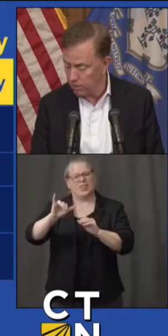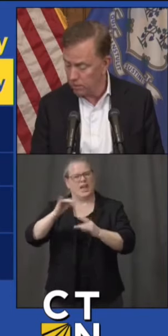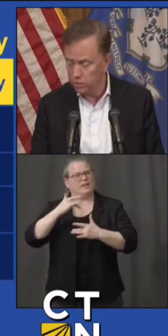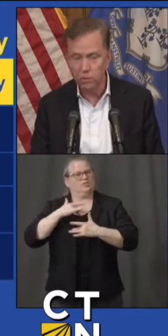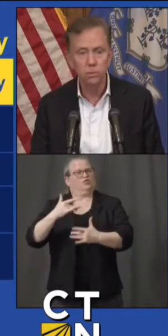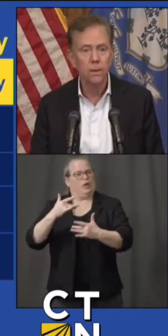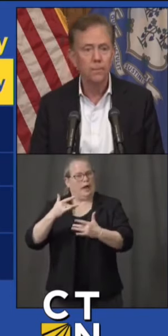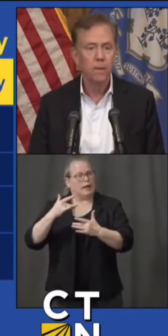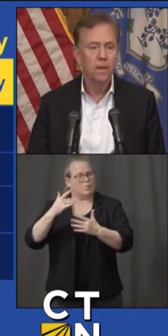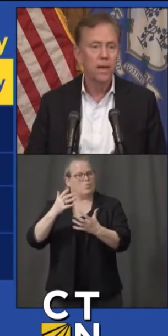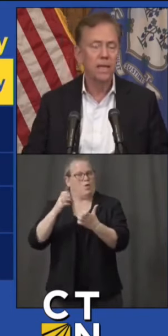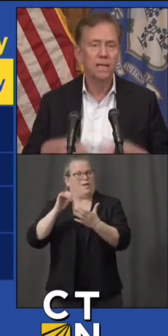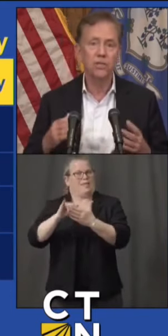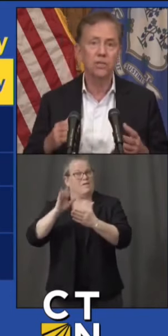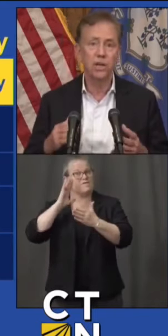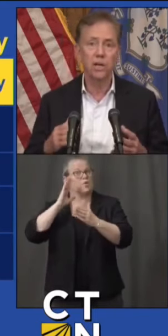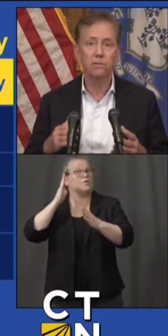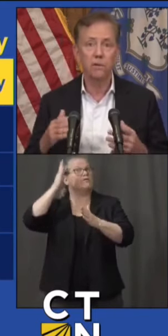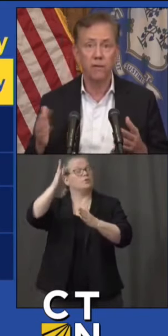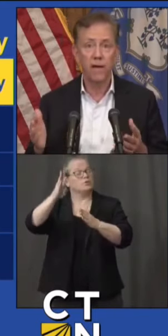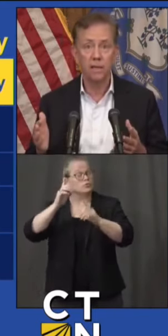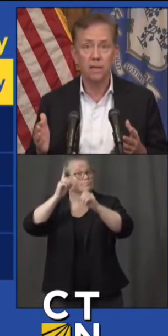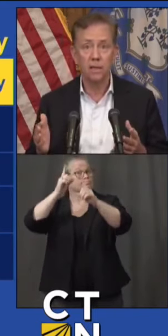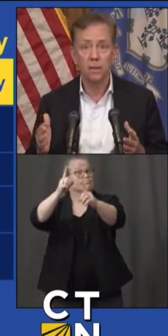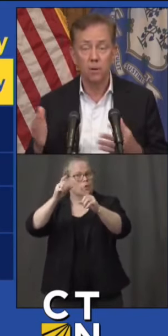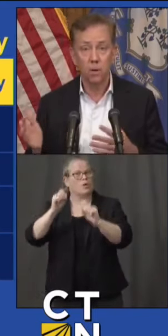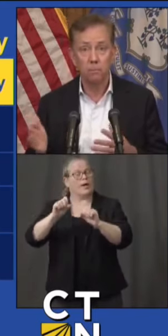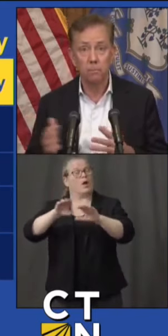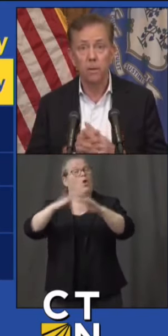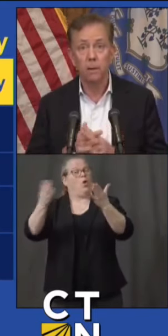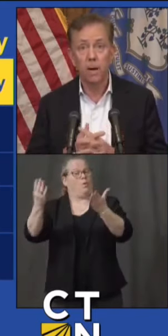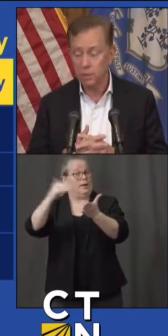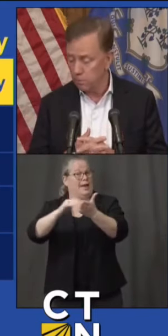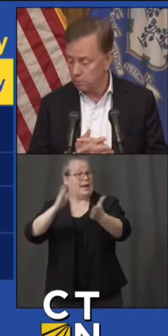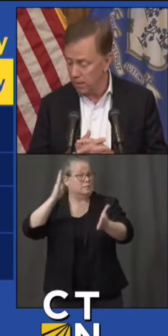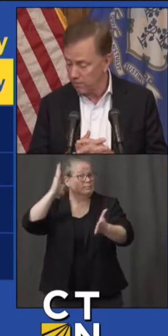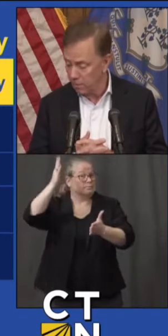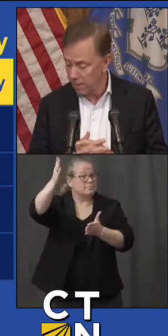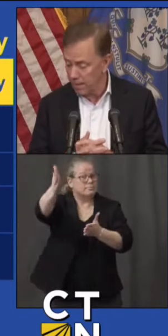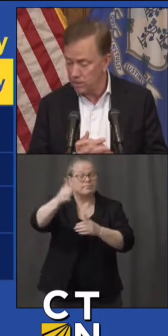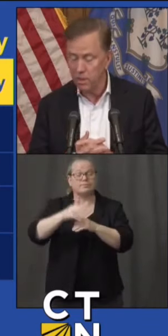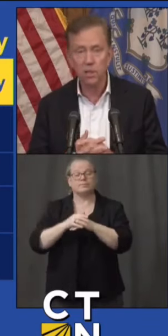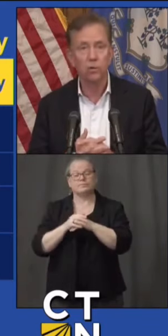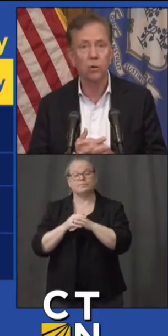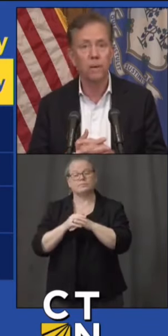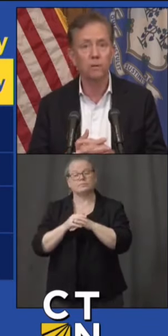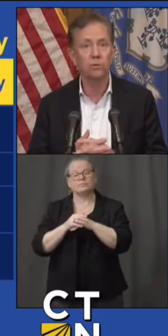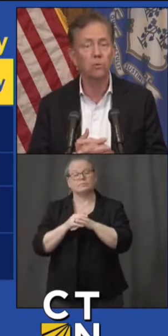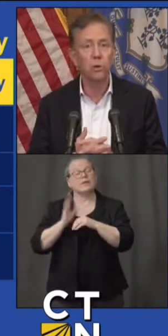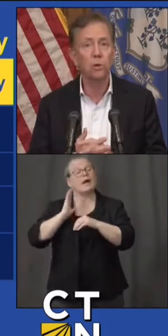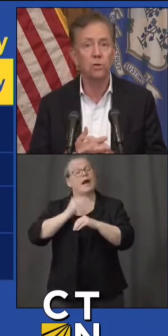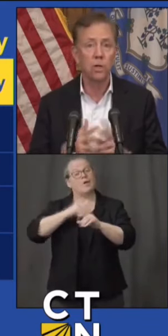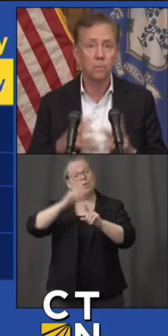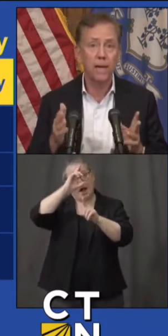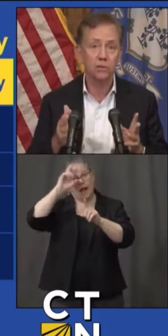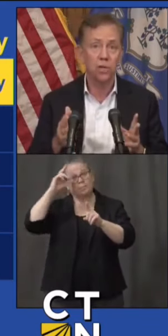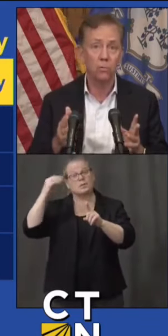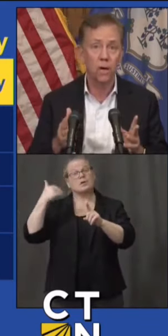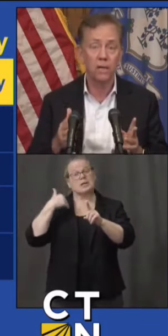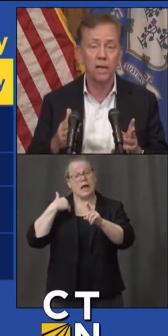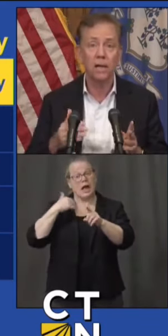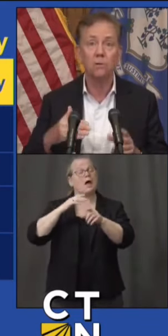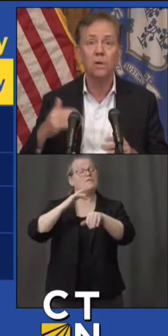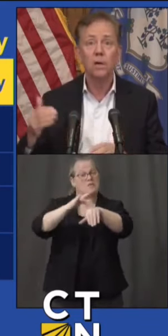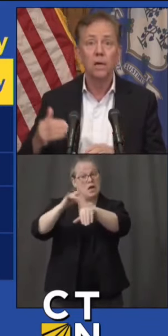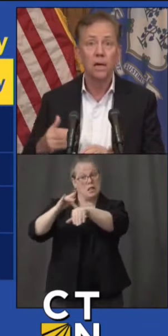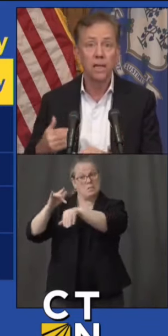trying to do. And that's indicative of the fact that our hospitals have capacity. They're at about 2/3 capacity right